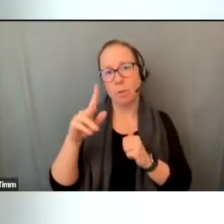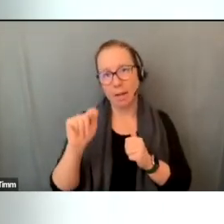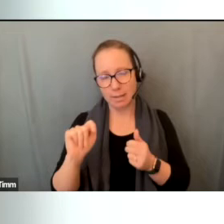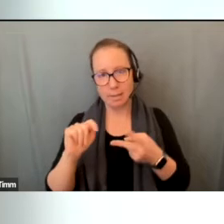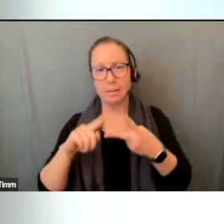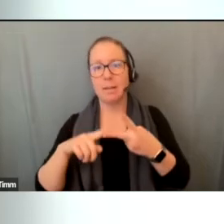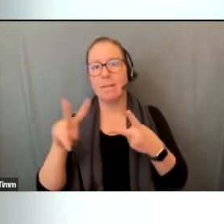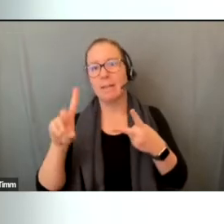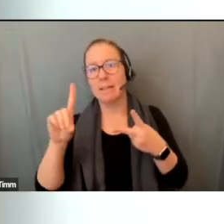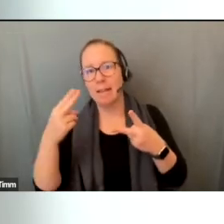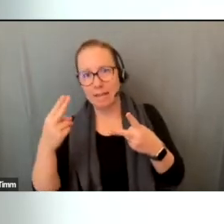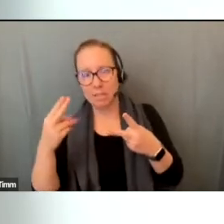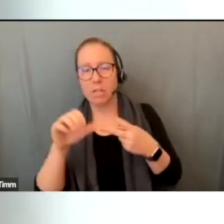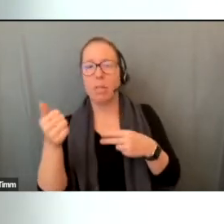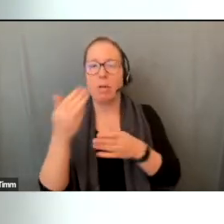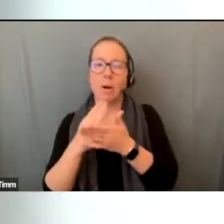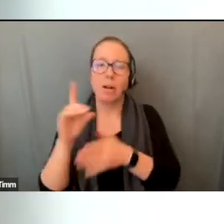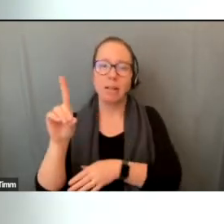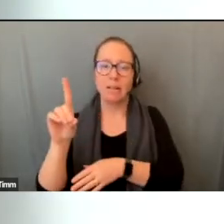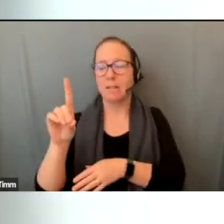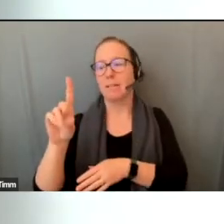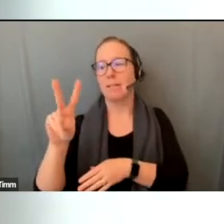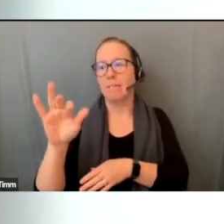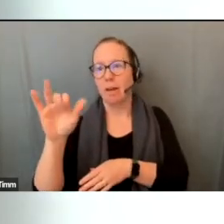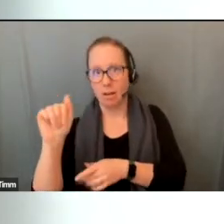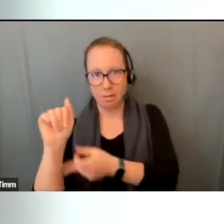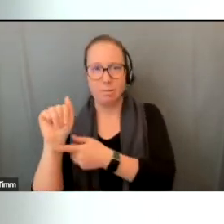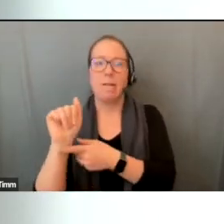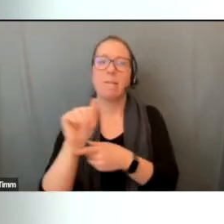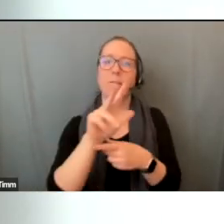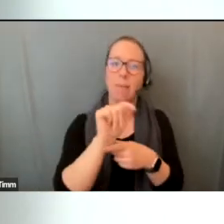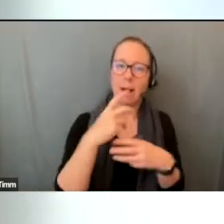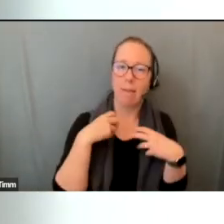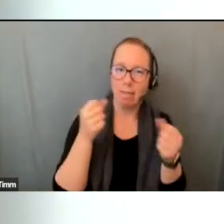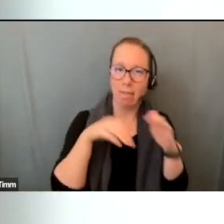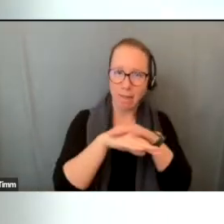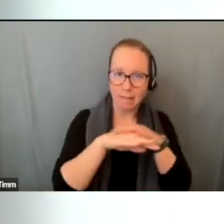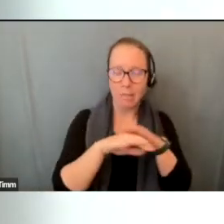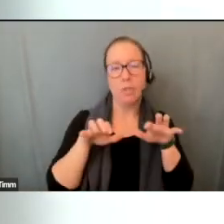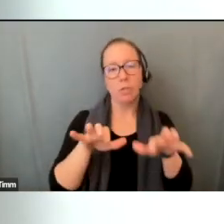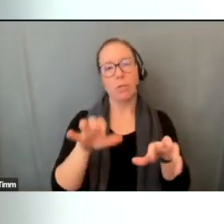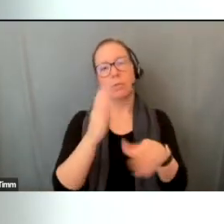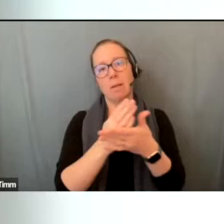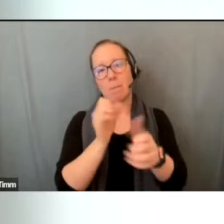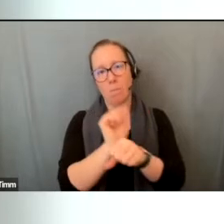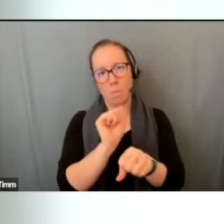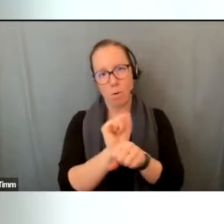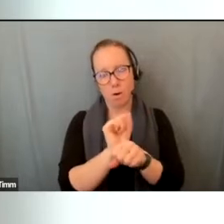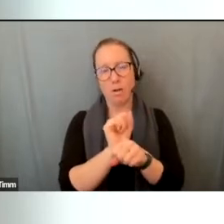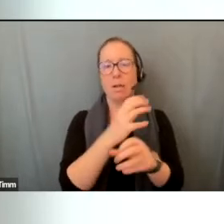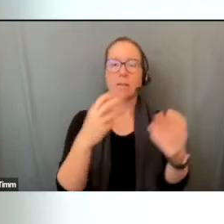and other parts of DEVA, Department of Vermont Health Access, to do some work and support around the